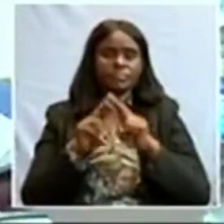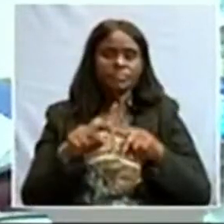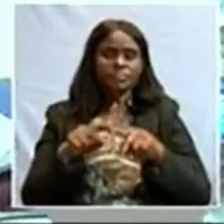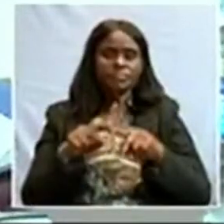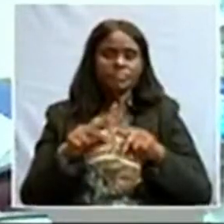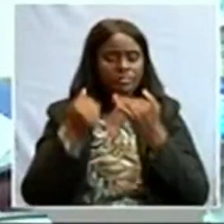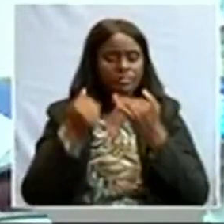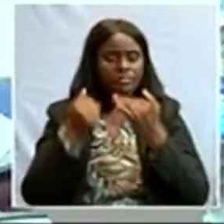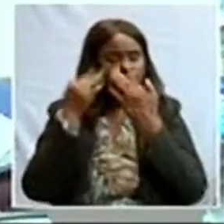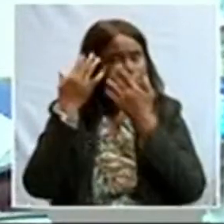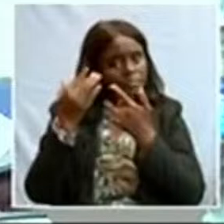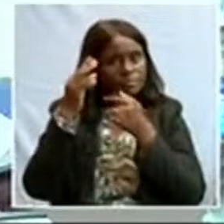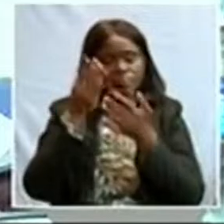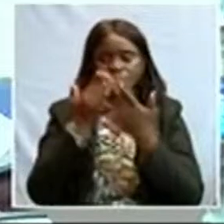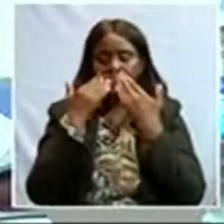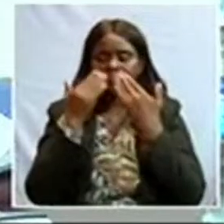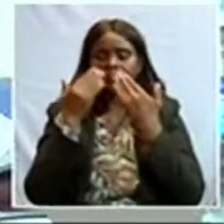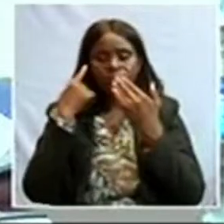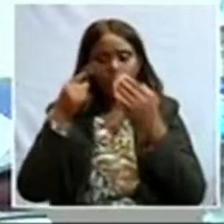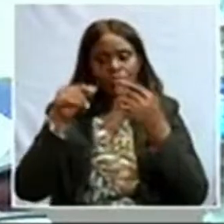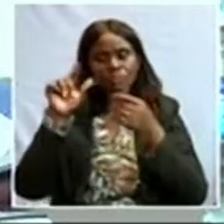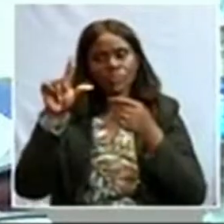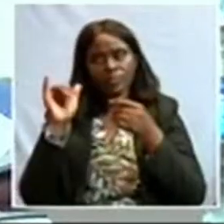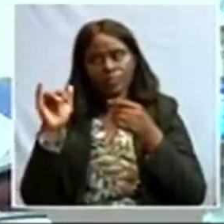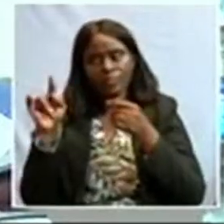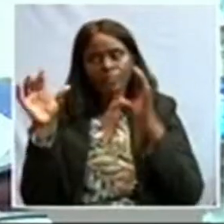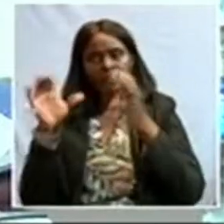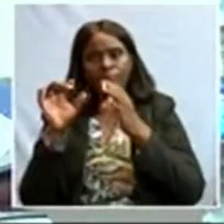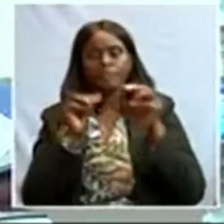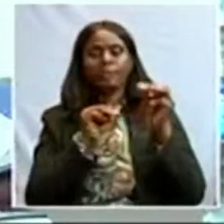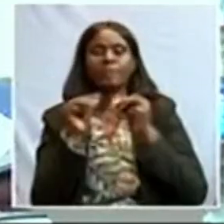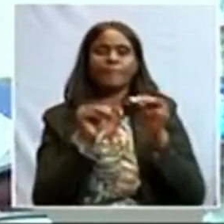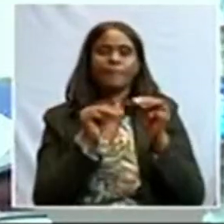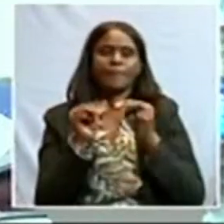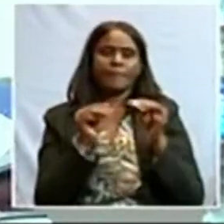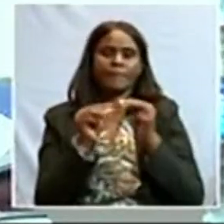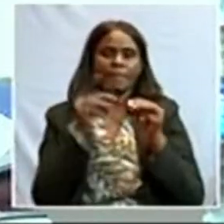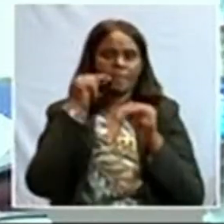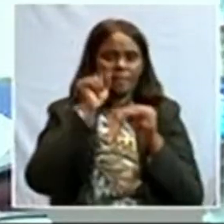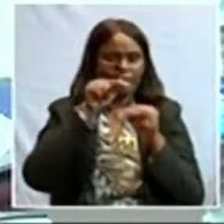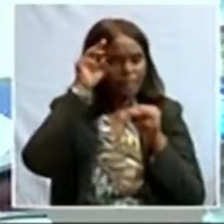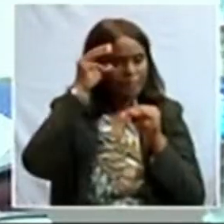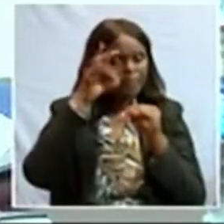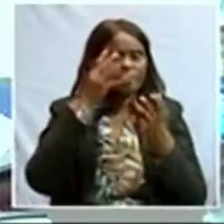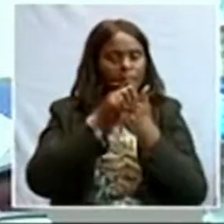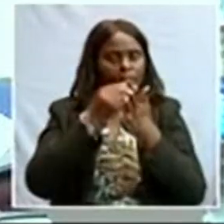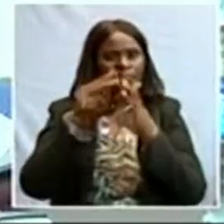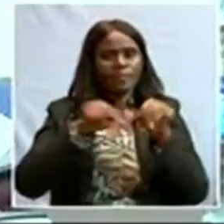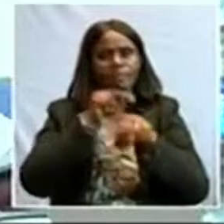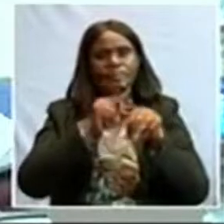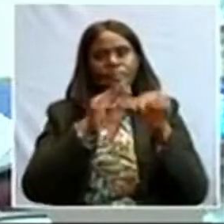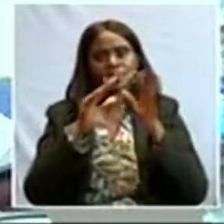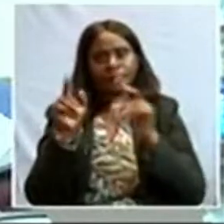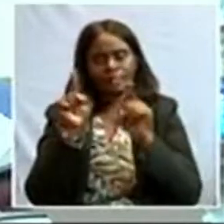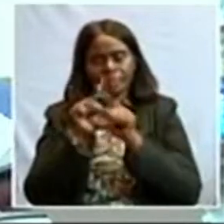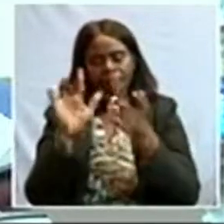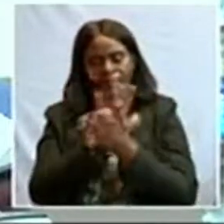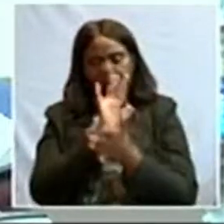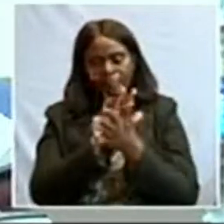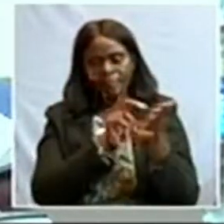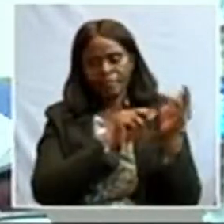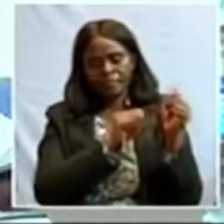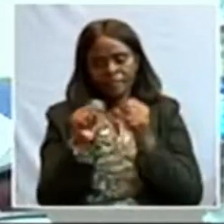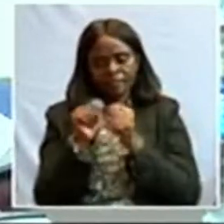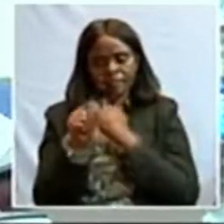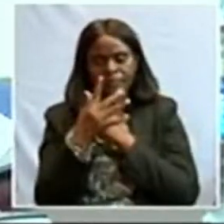wish to recommend on behalf of Luanshya Municipal Council Management for the Ministry of Finance and National Planning to expedite the transfer of